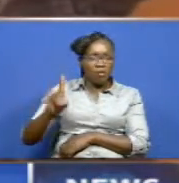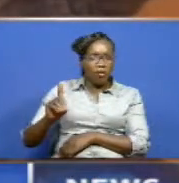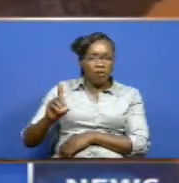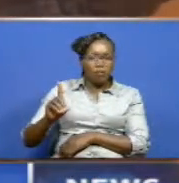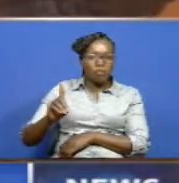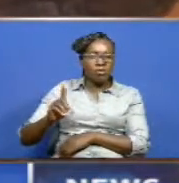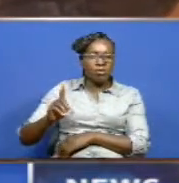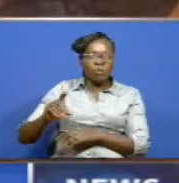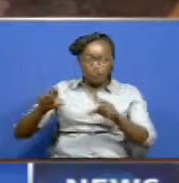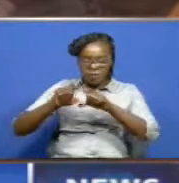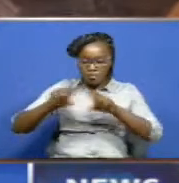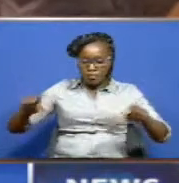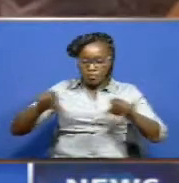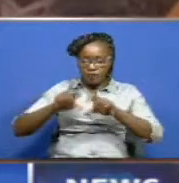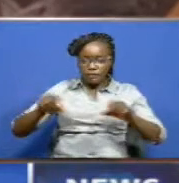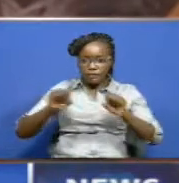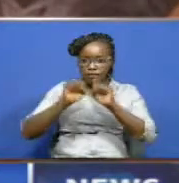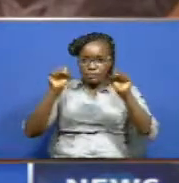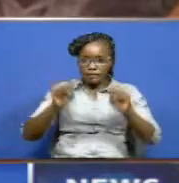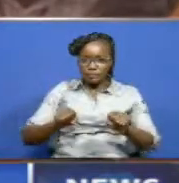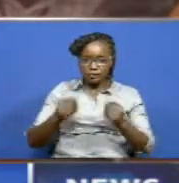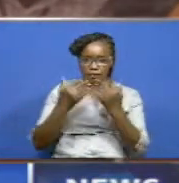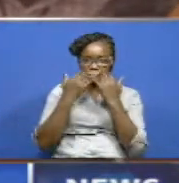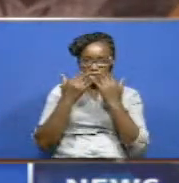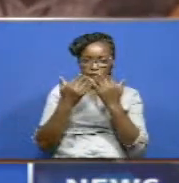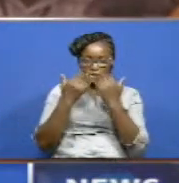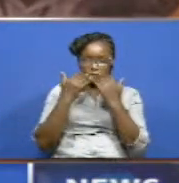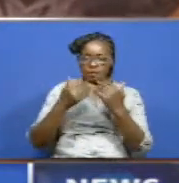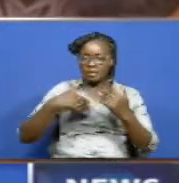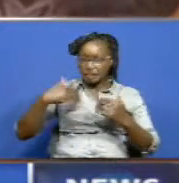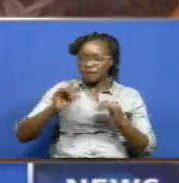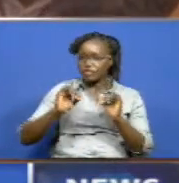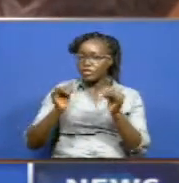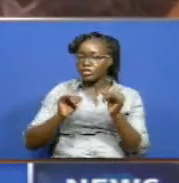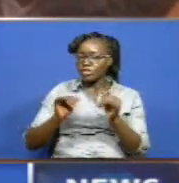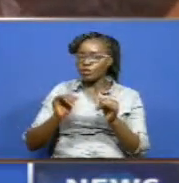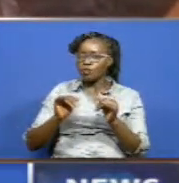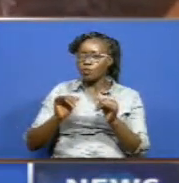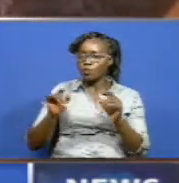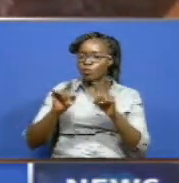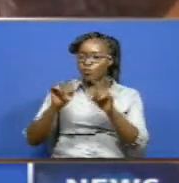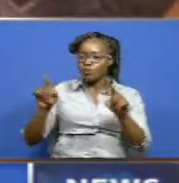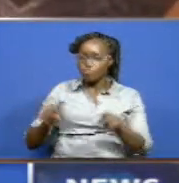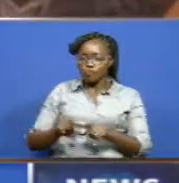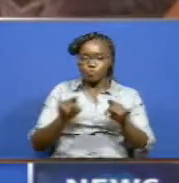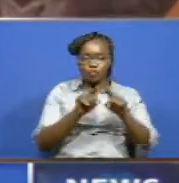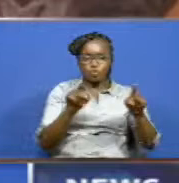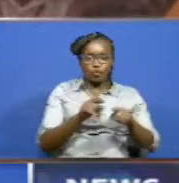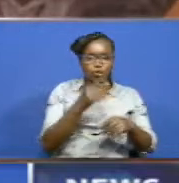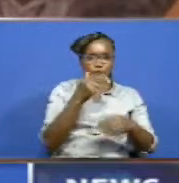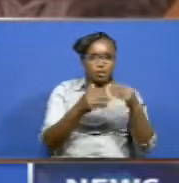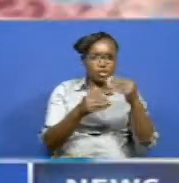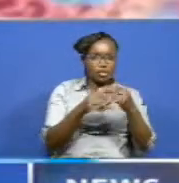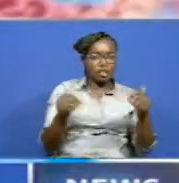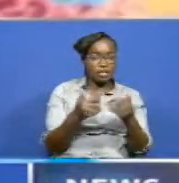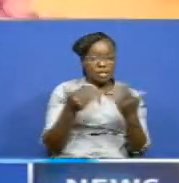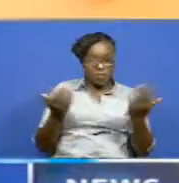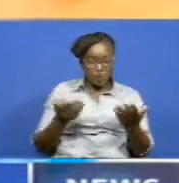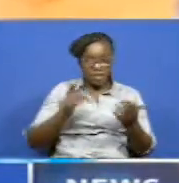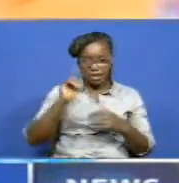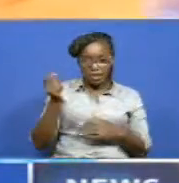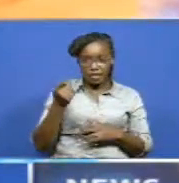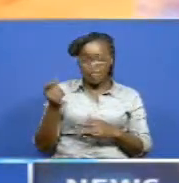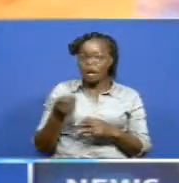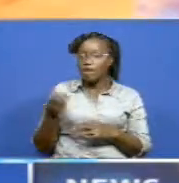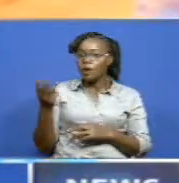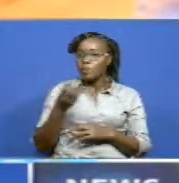a piped system of oxygen in every new ward that is being built anywhere in Kenya. On